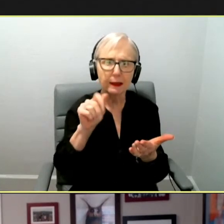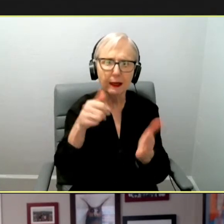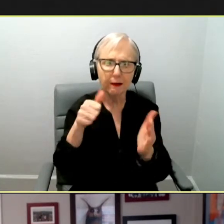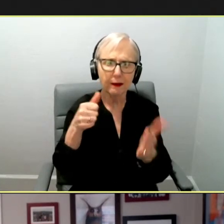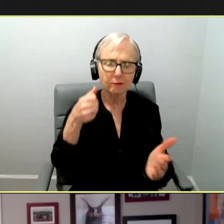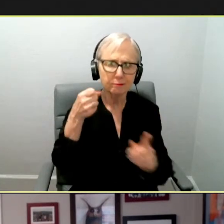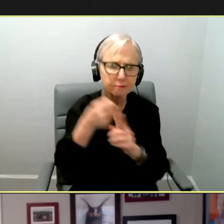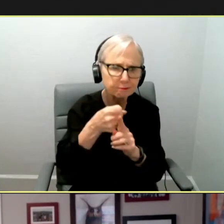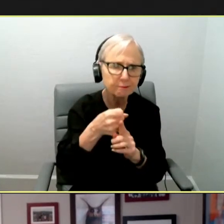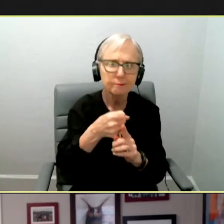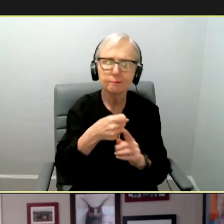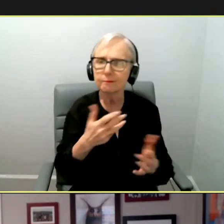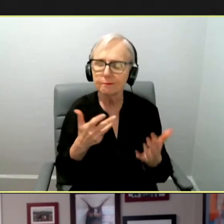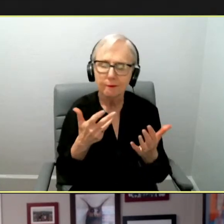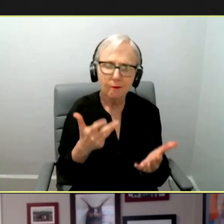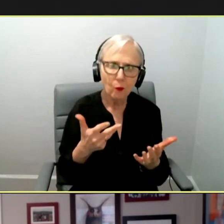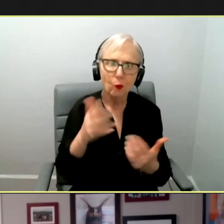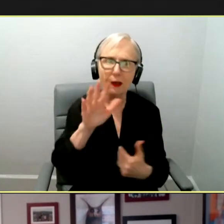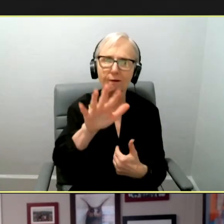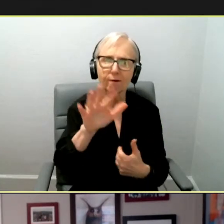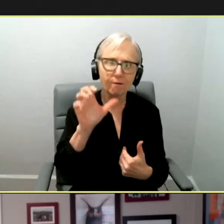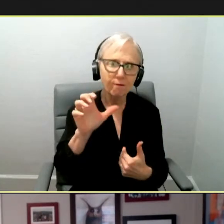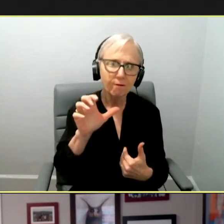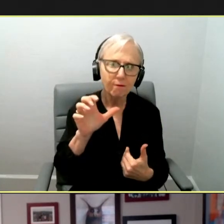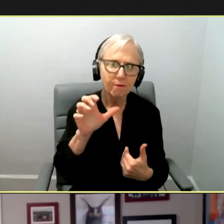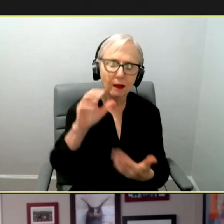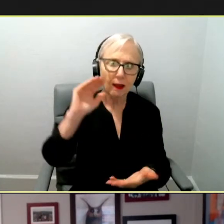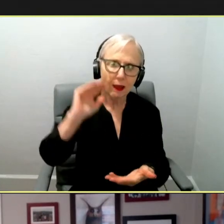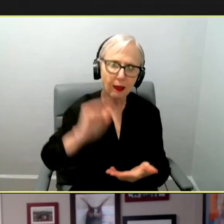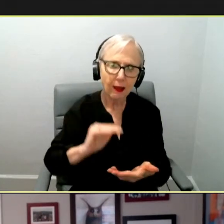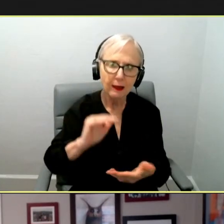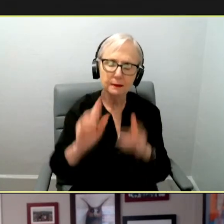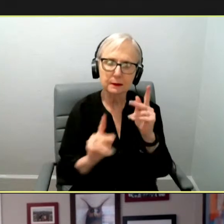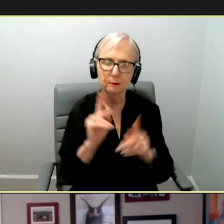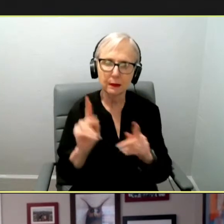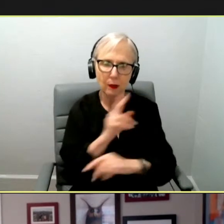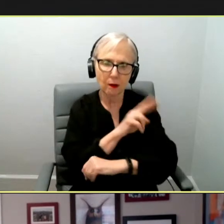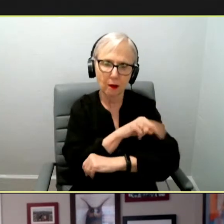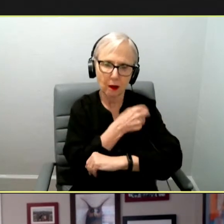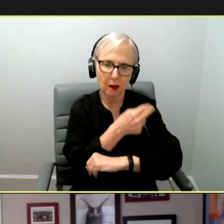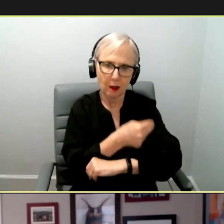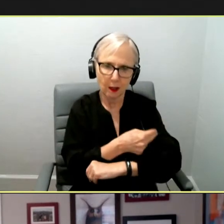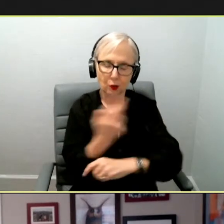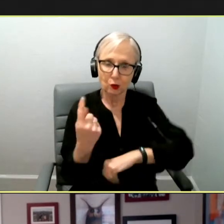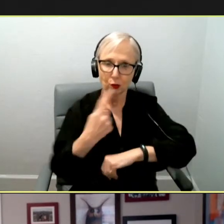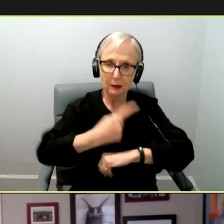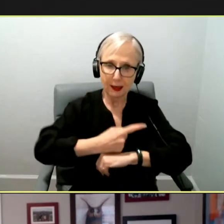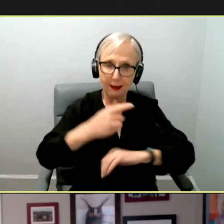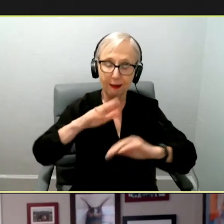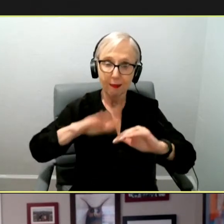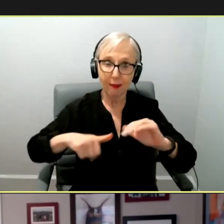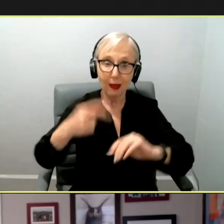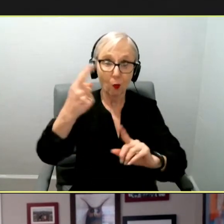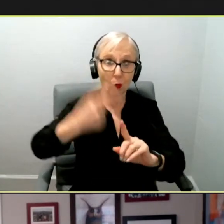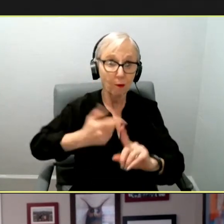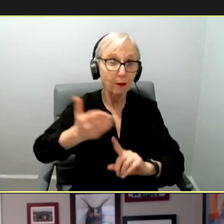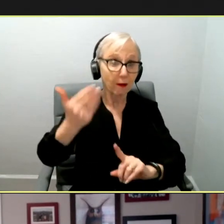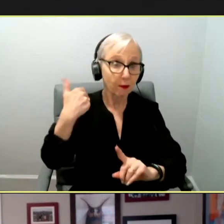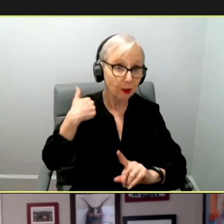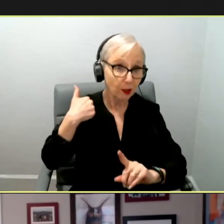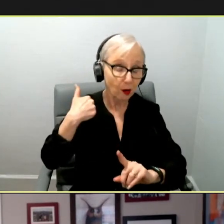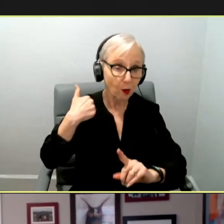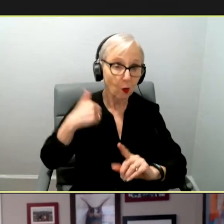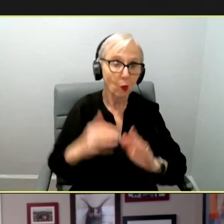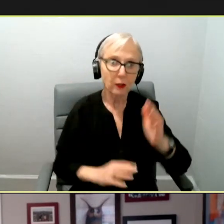the fact that we have 500 less people hospitalized for COVID-19 today than we did a month ago, which was our